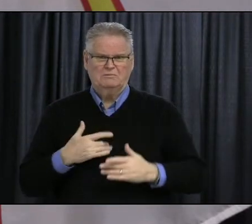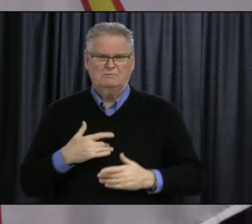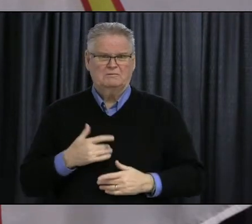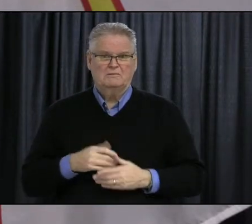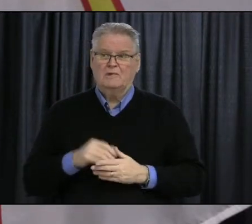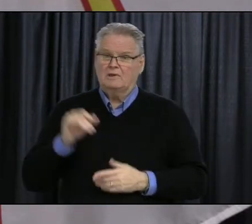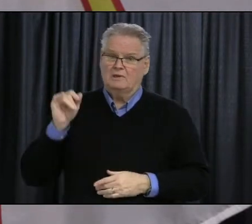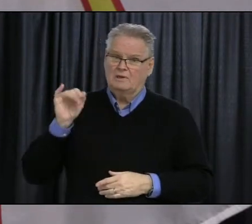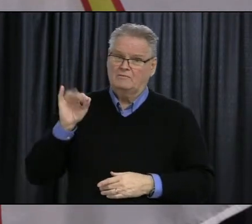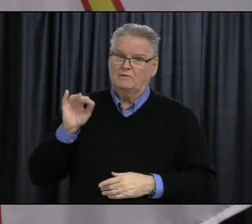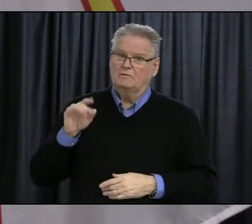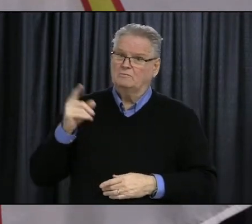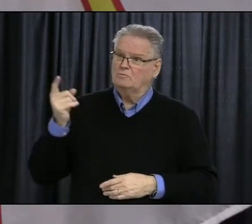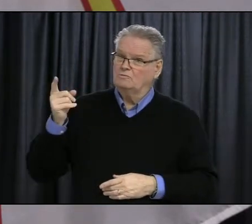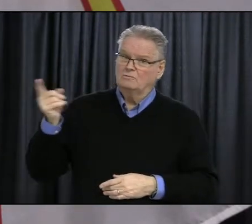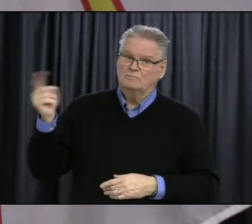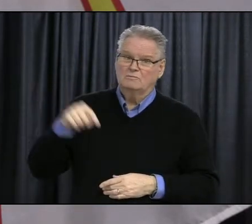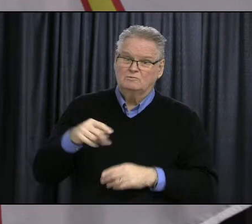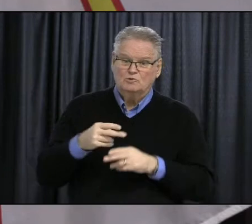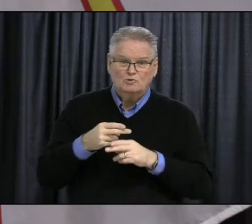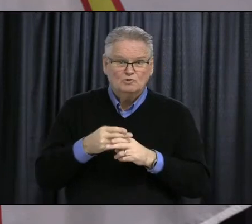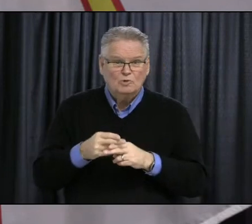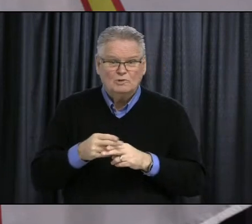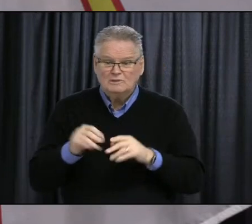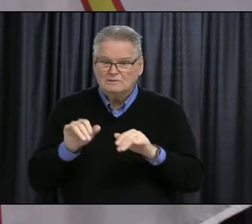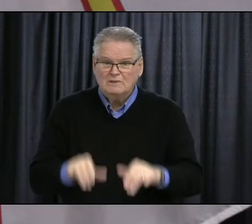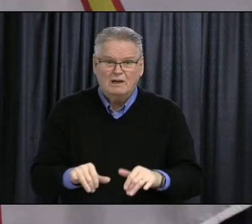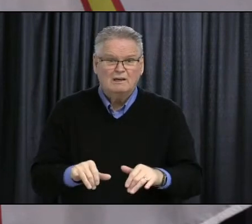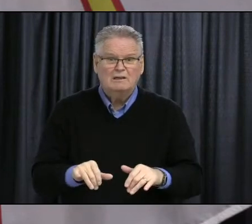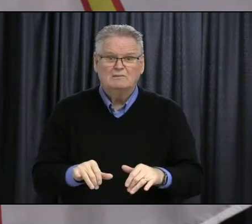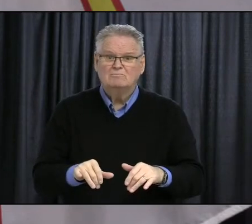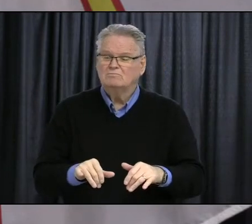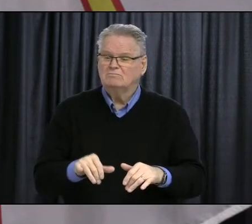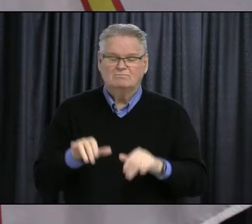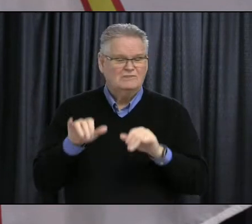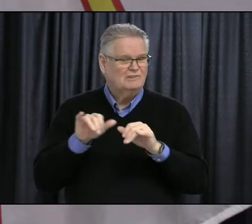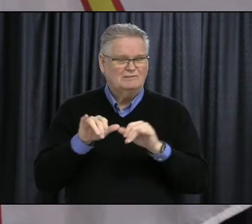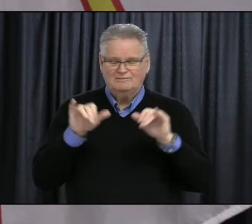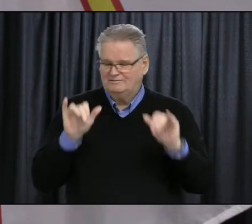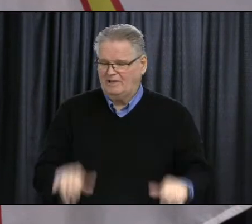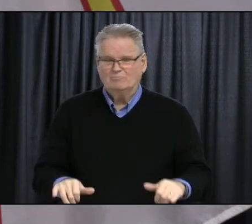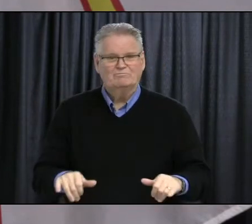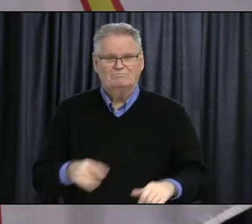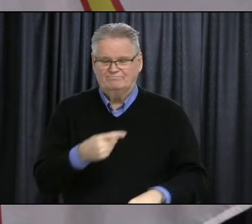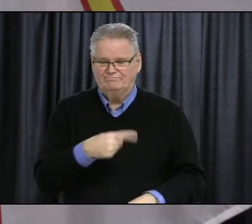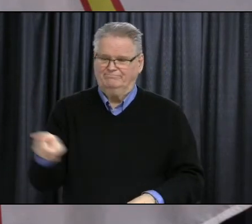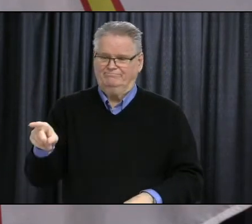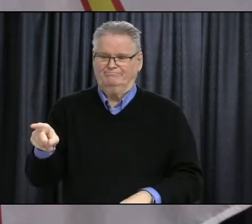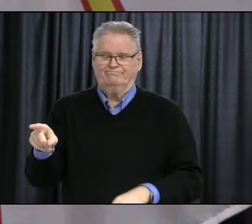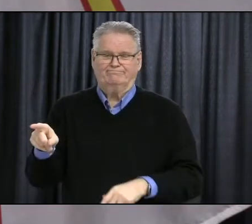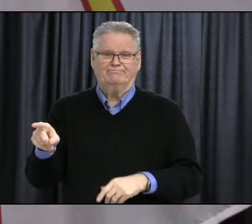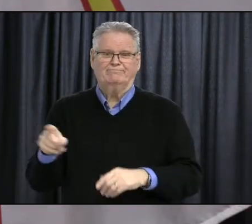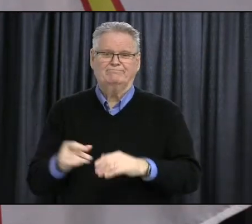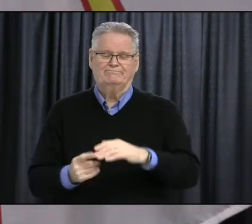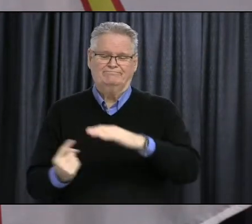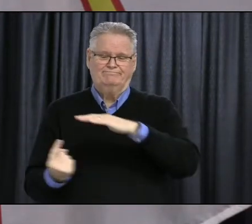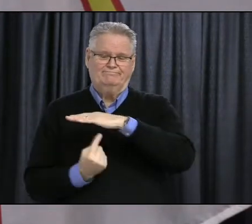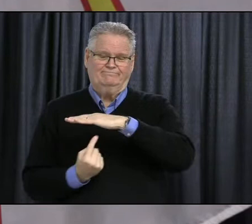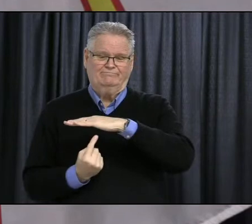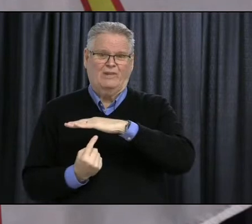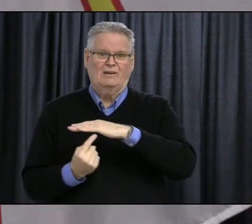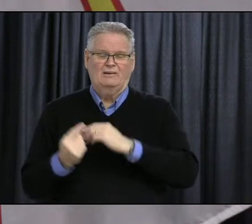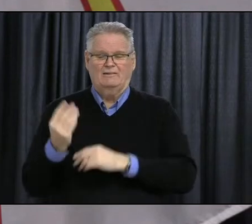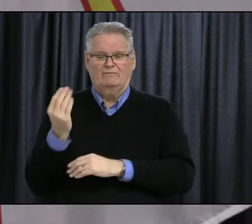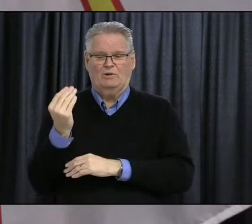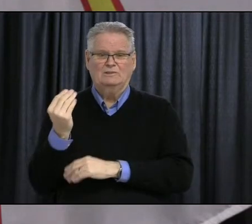was, would be expected to self-isolate unless that work was essential work, in which case they would still be expected